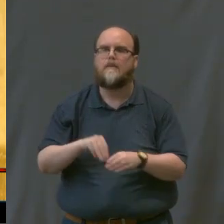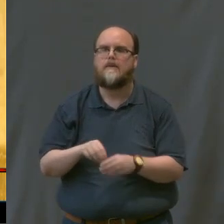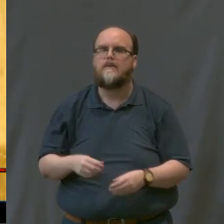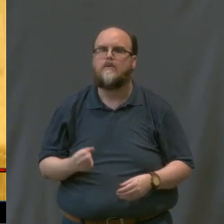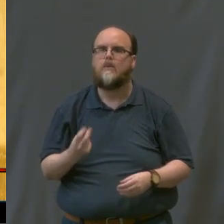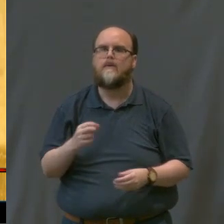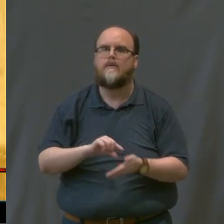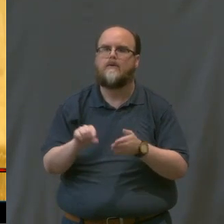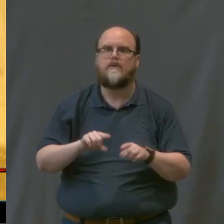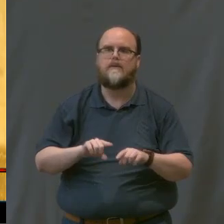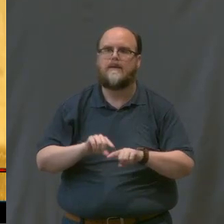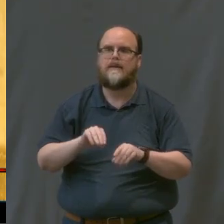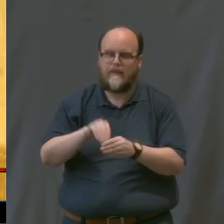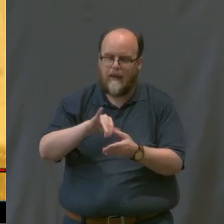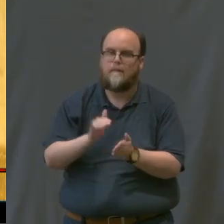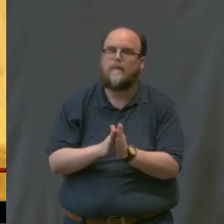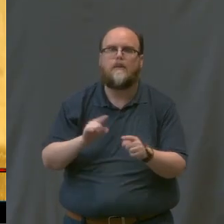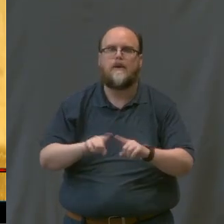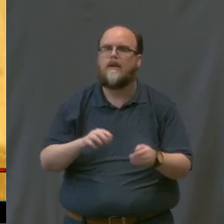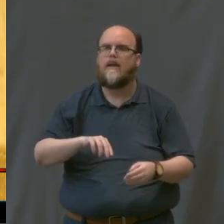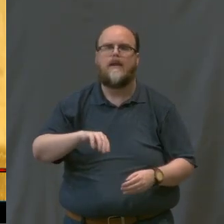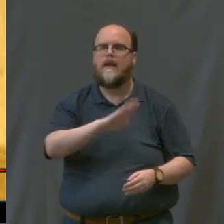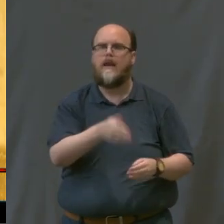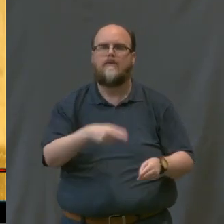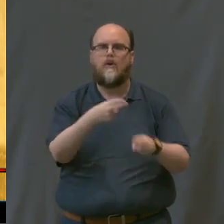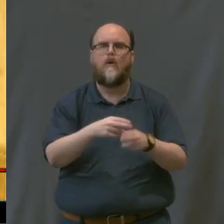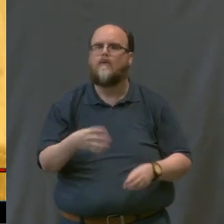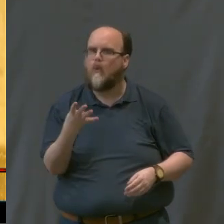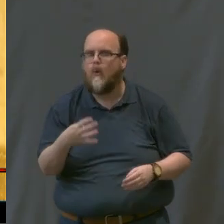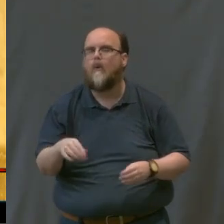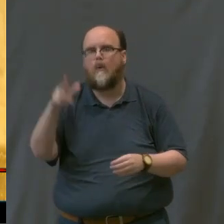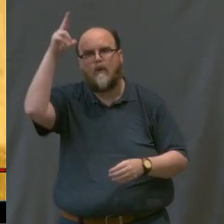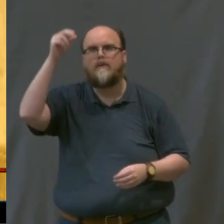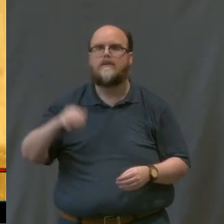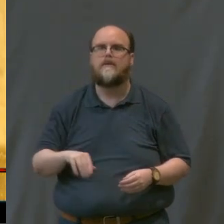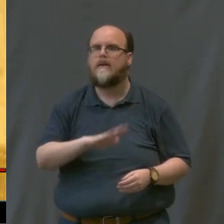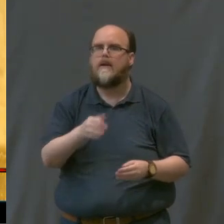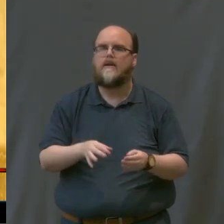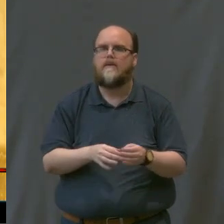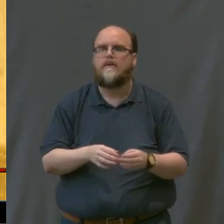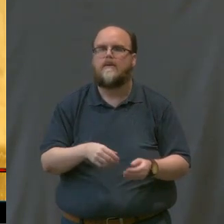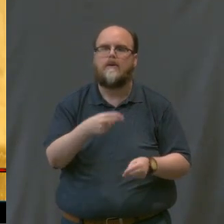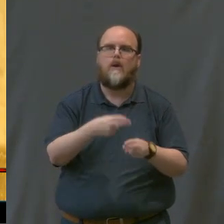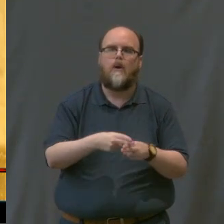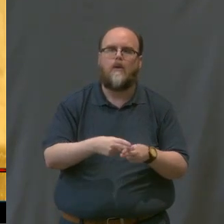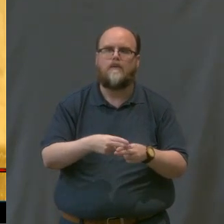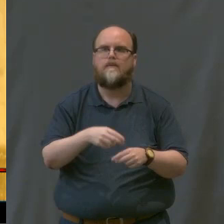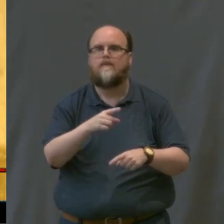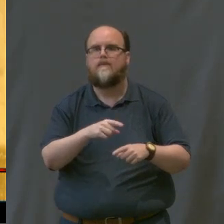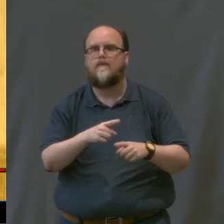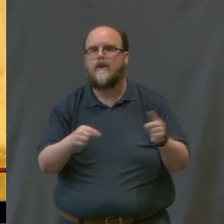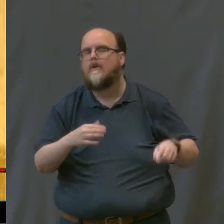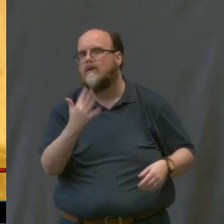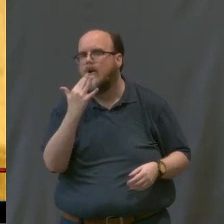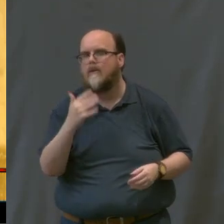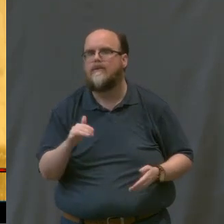book, but never are they described as four horses, nor are they described as being of various colors. This